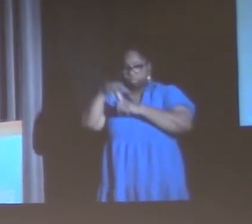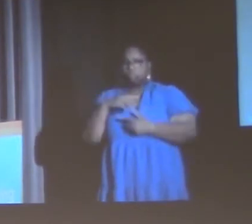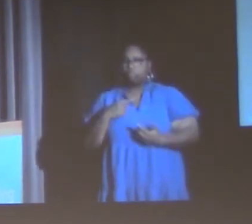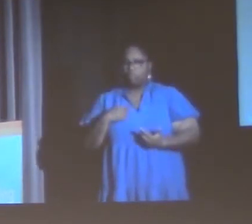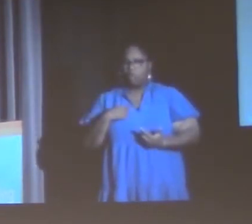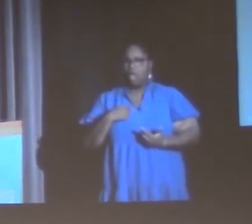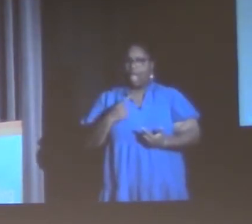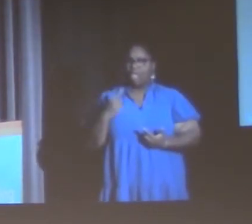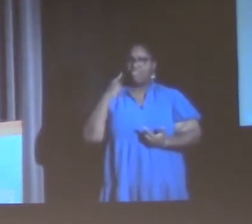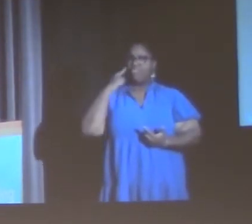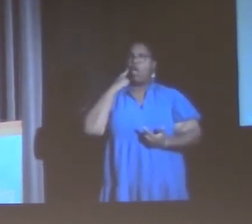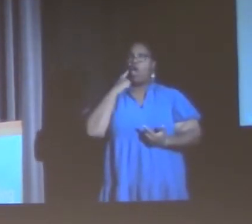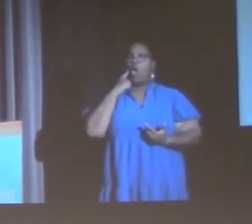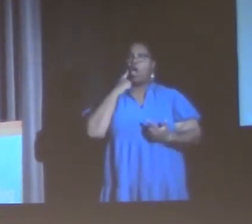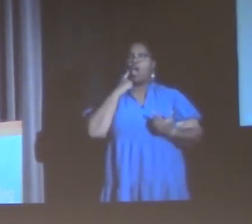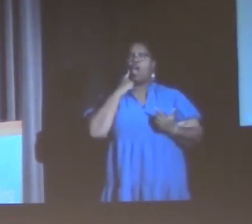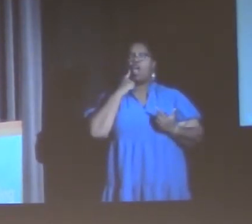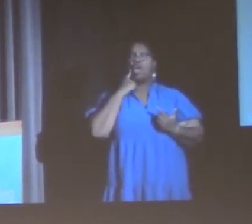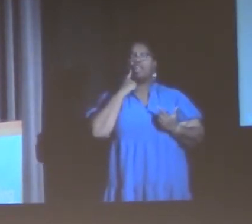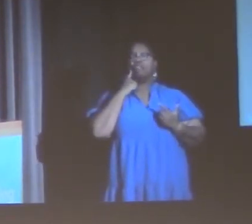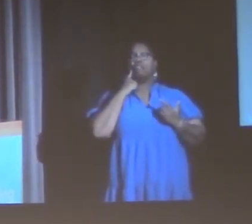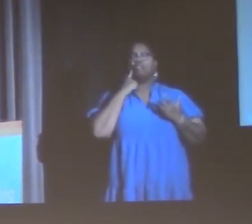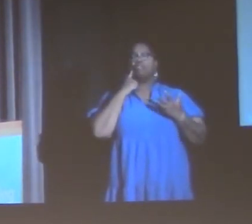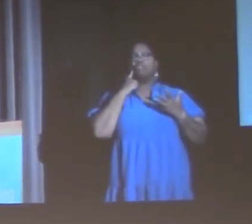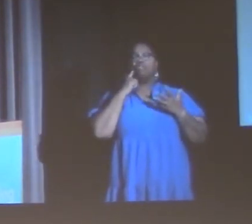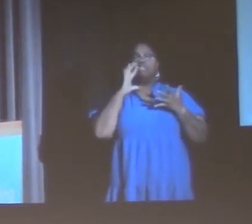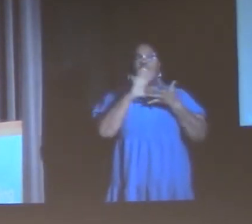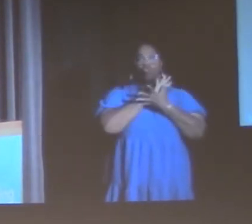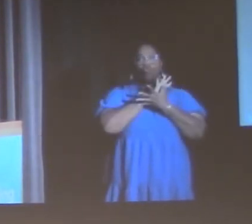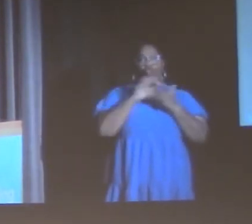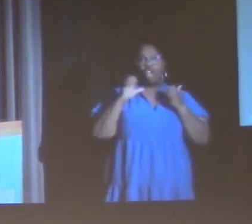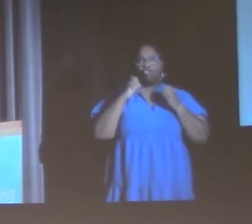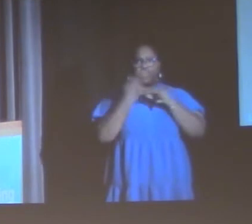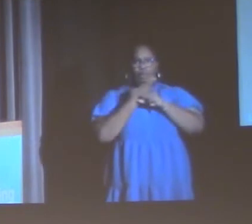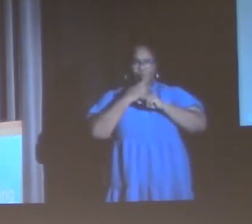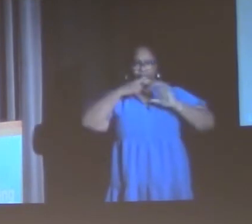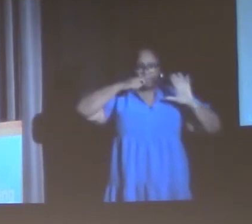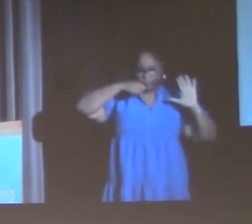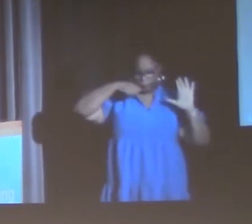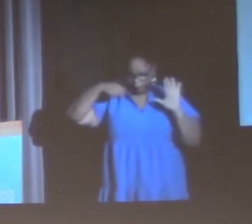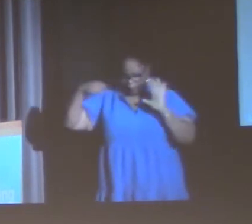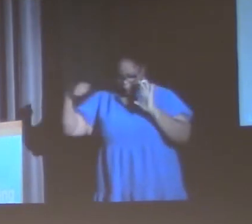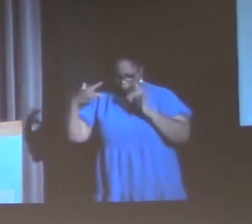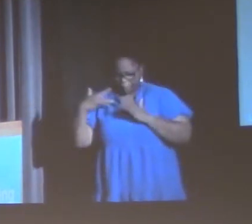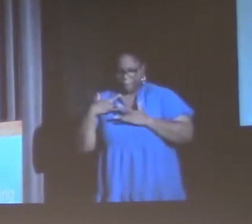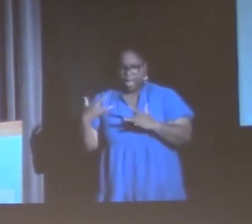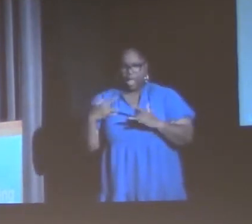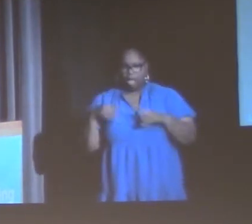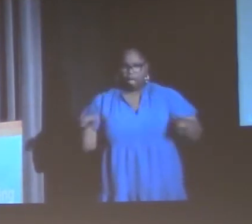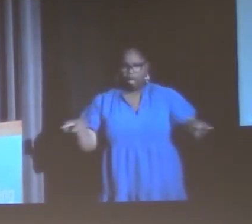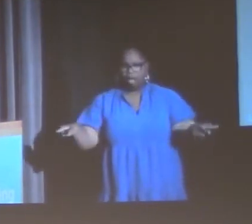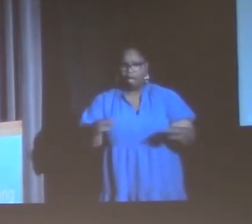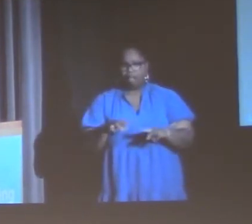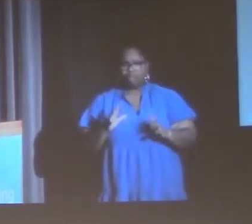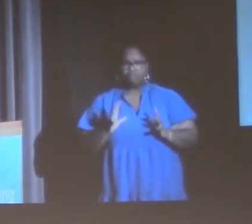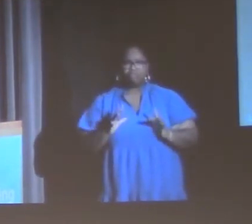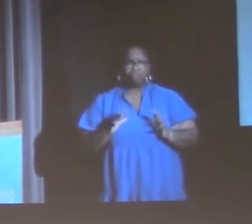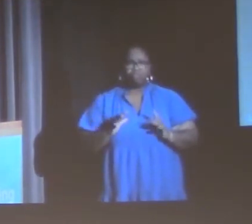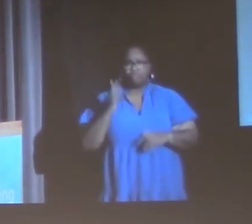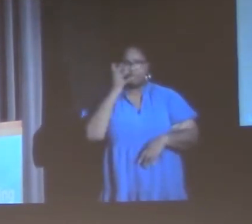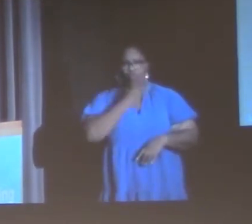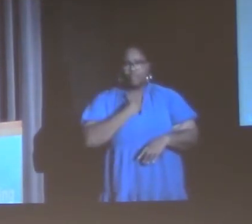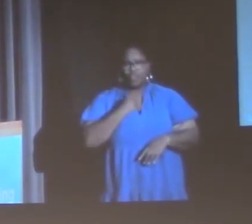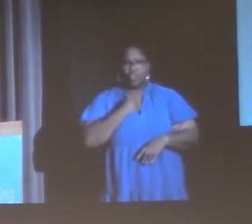destruction cinematographically always look beautiful, and it's also this idea of how this